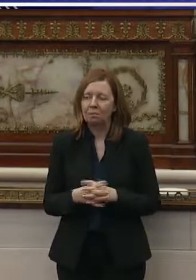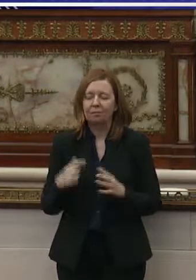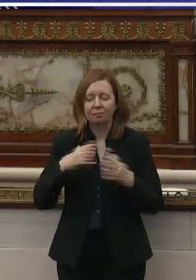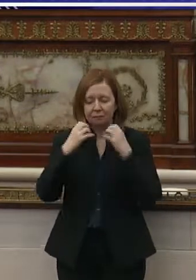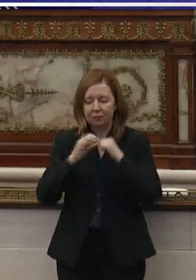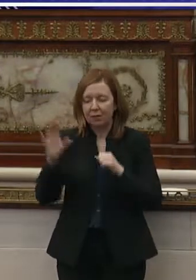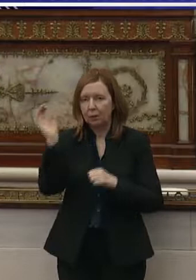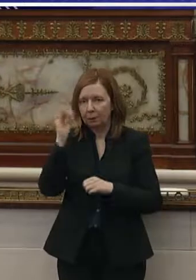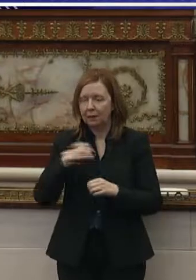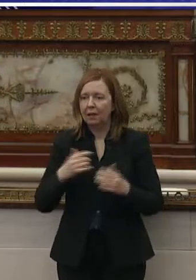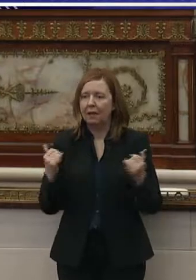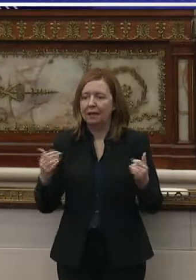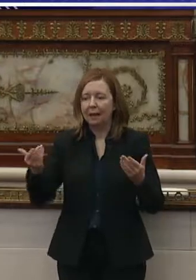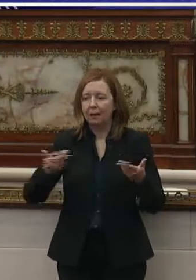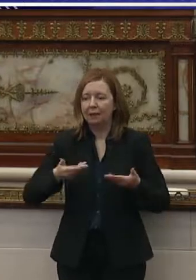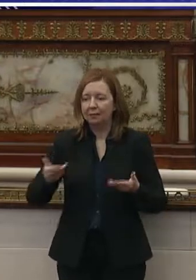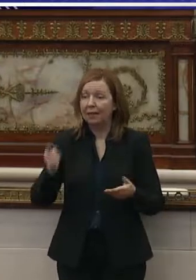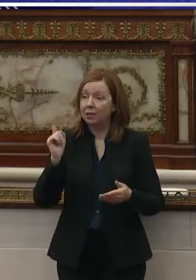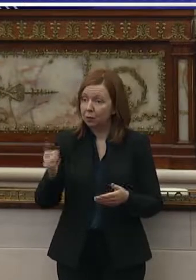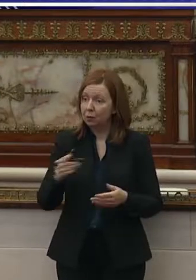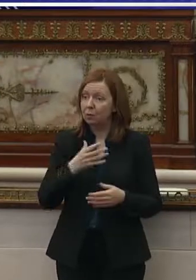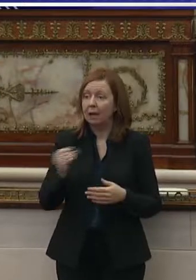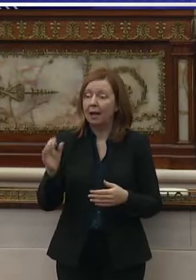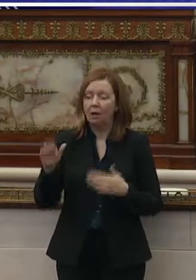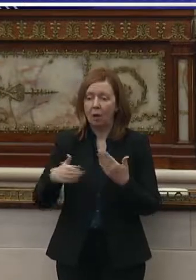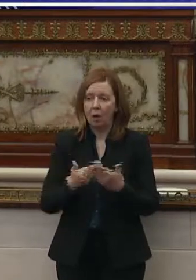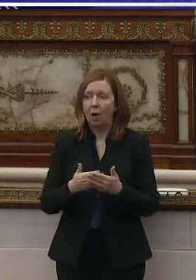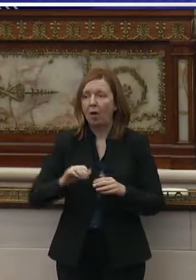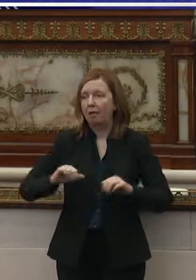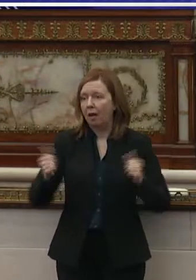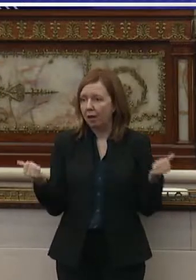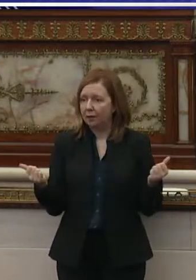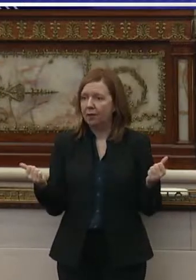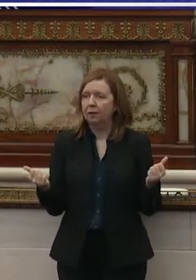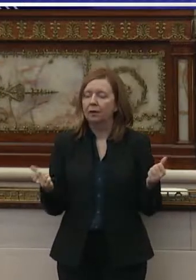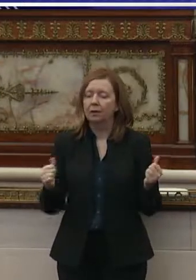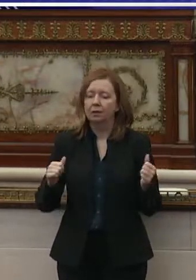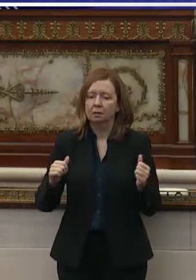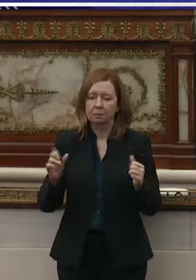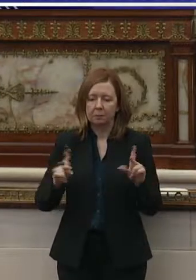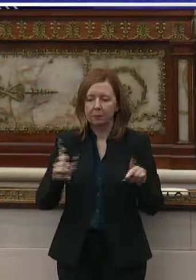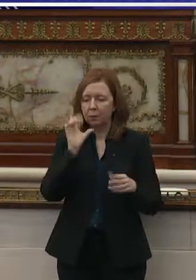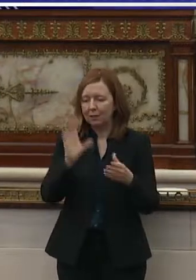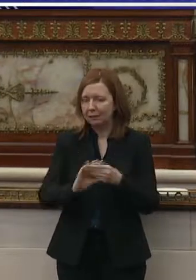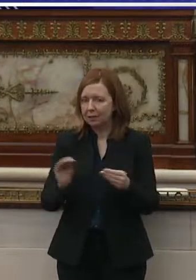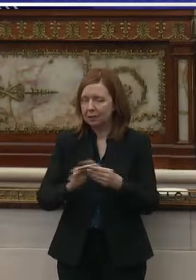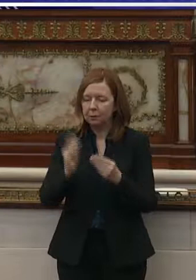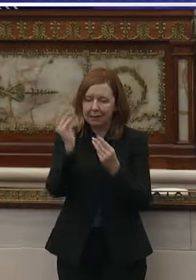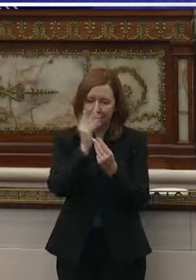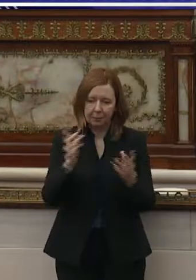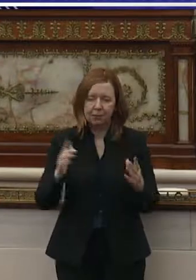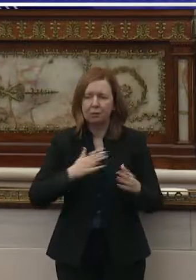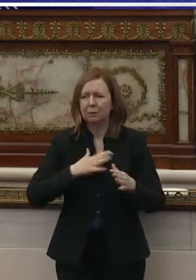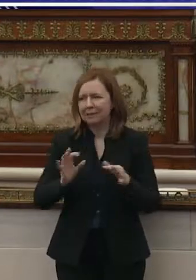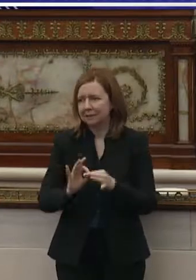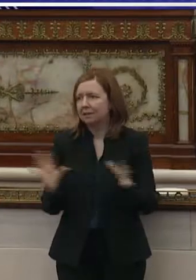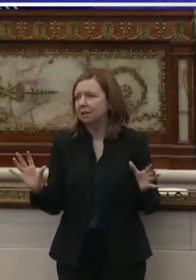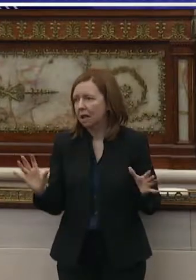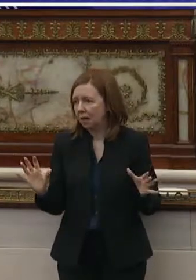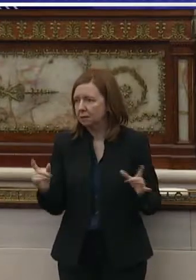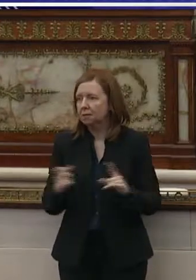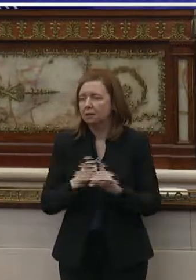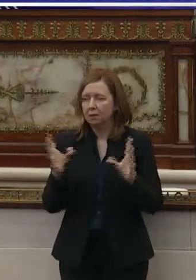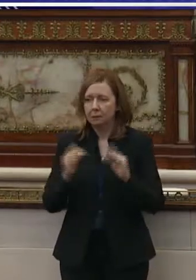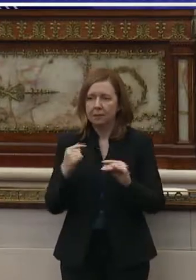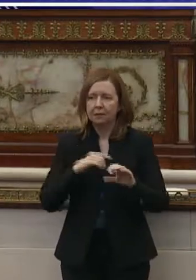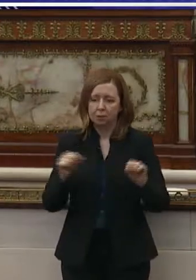your opinion, and I now invite you and all others who gave testimony and information to please disconnect from the